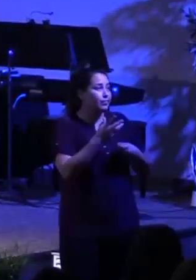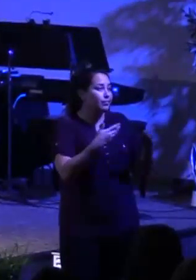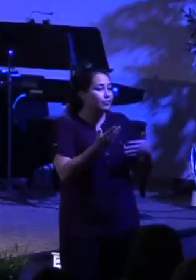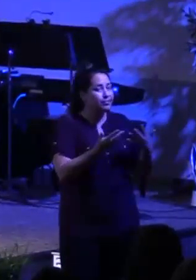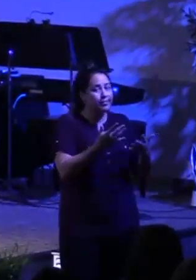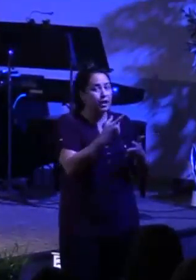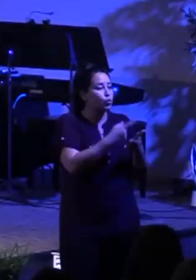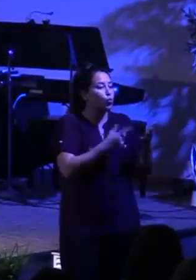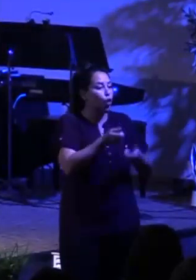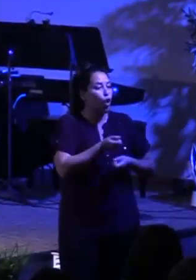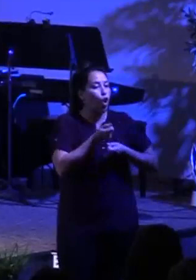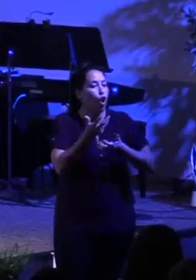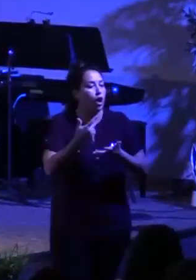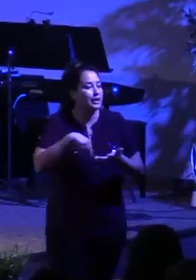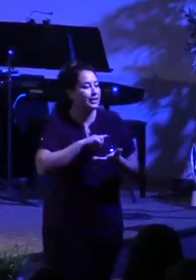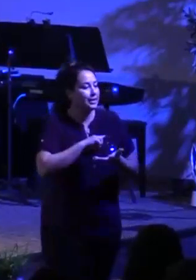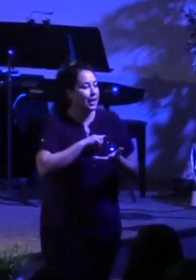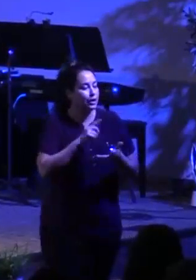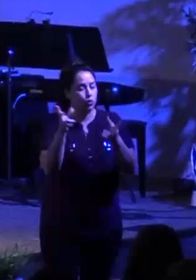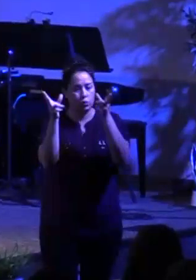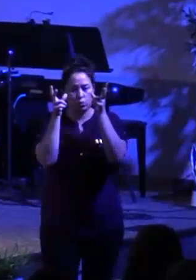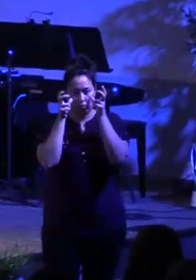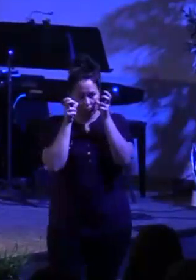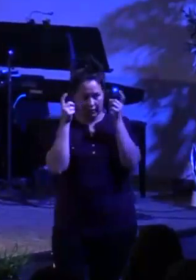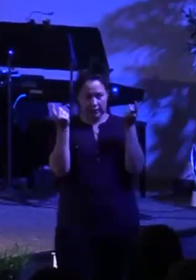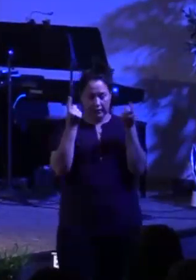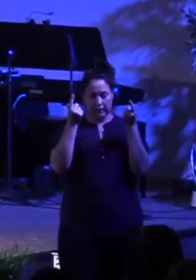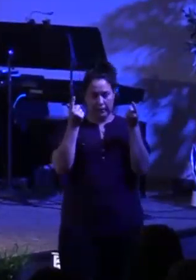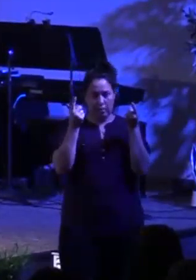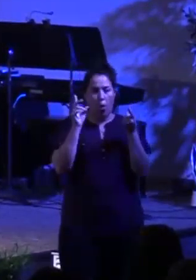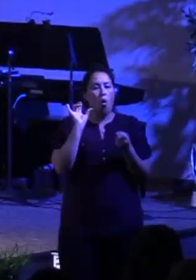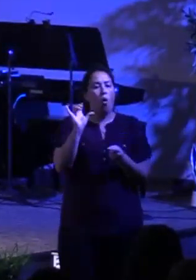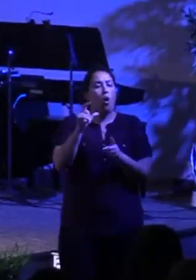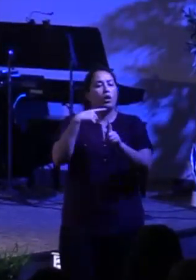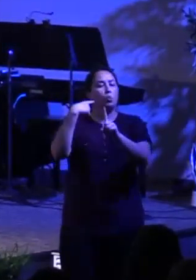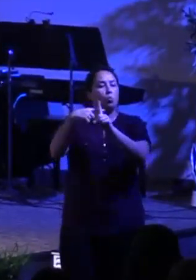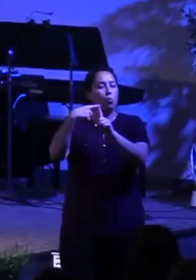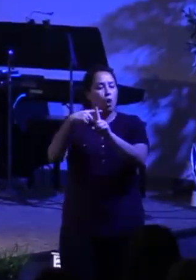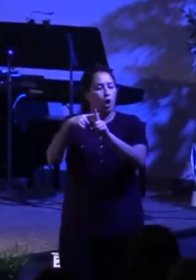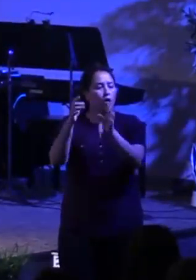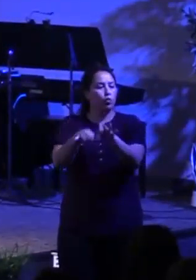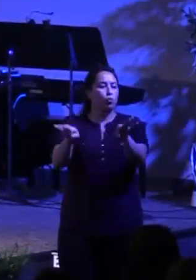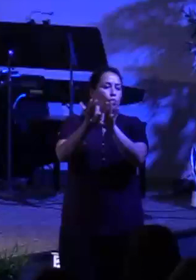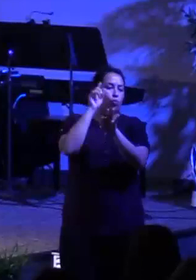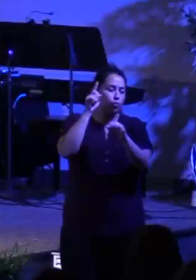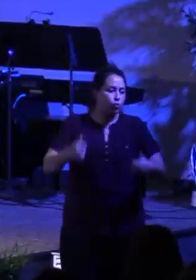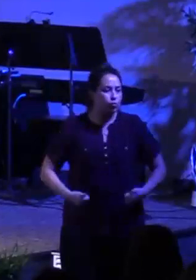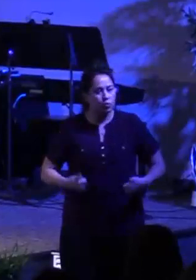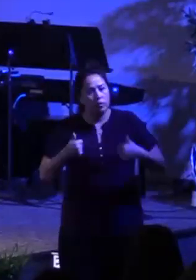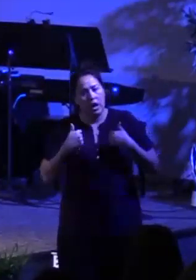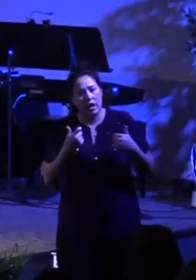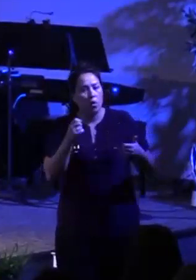it's what causes us to perceive something as positive, life-giving, essential for survival,